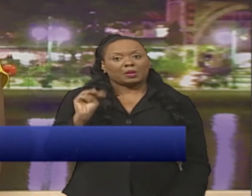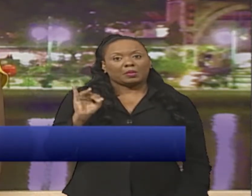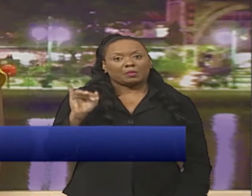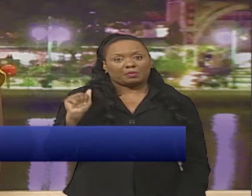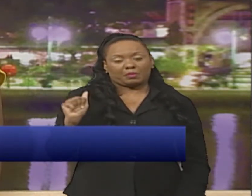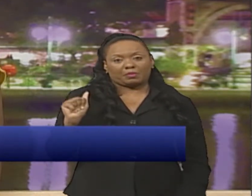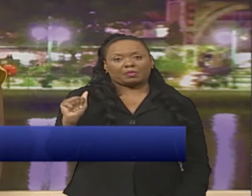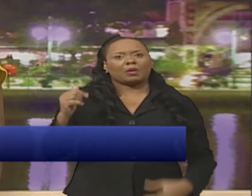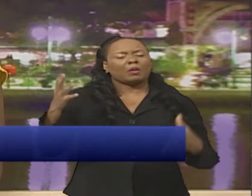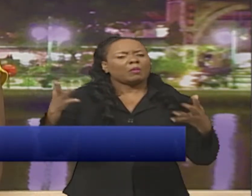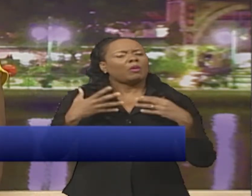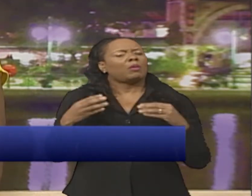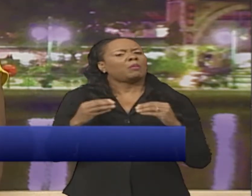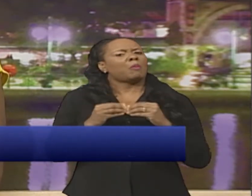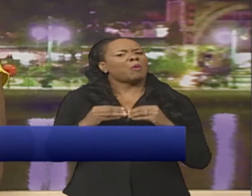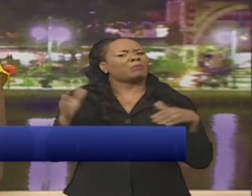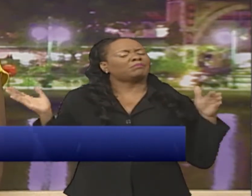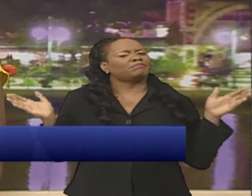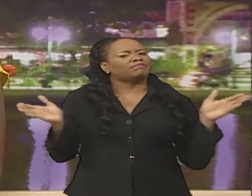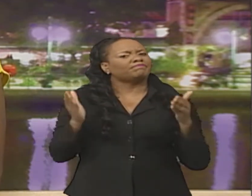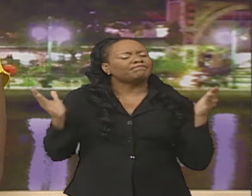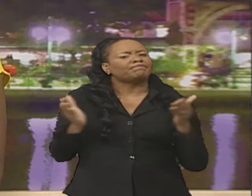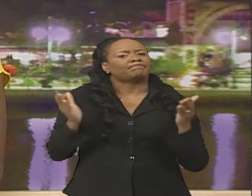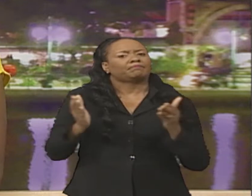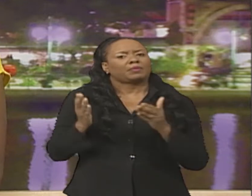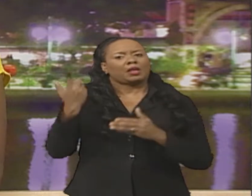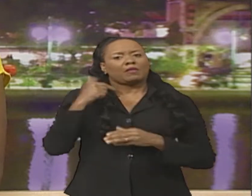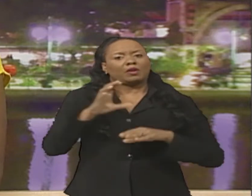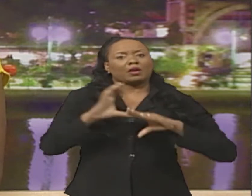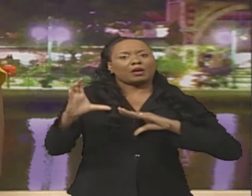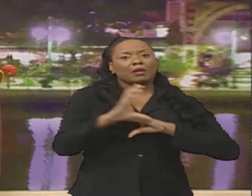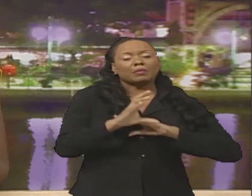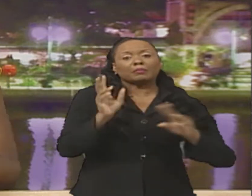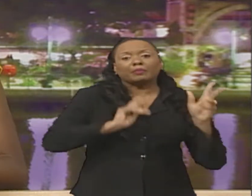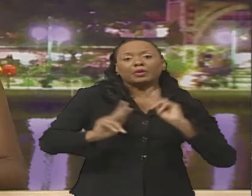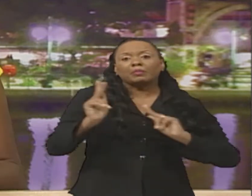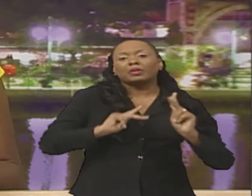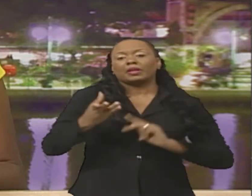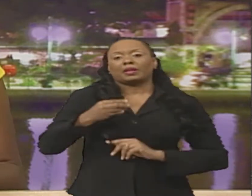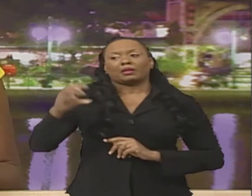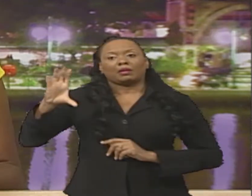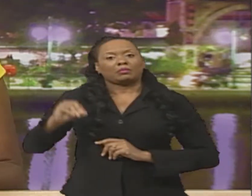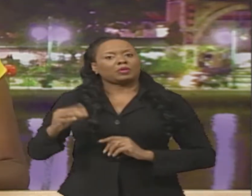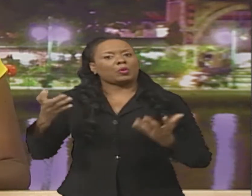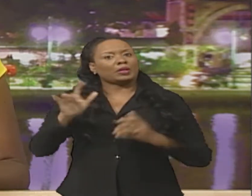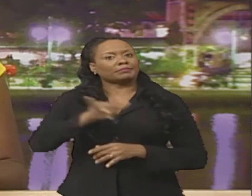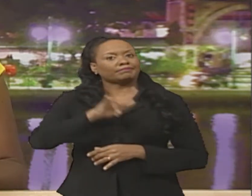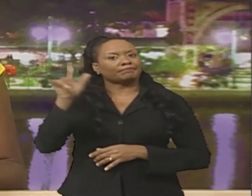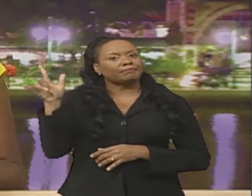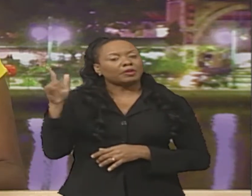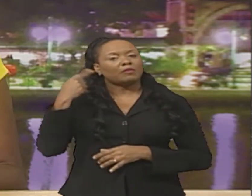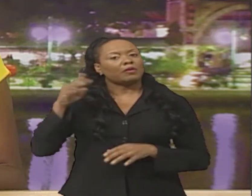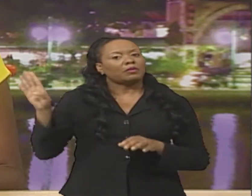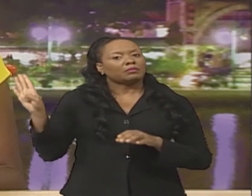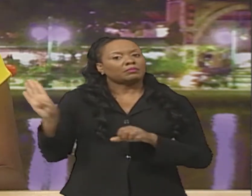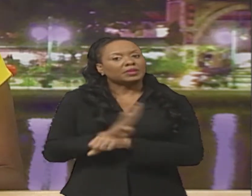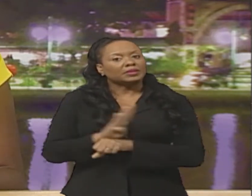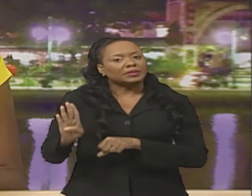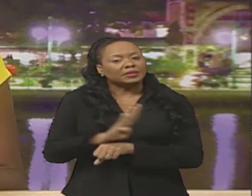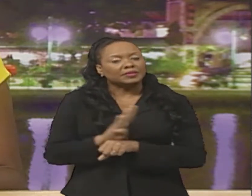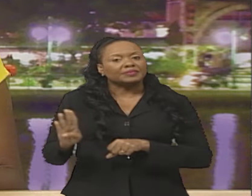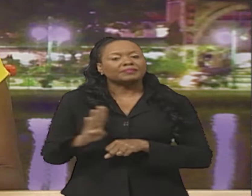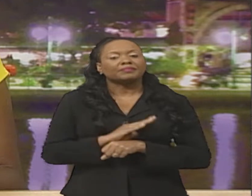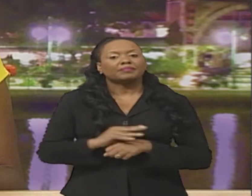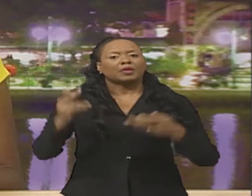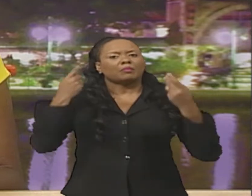greater efforts made to facilitate Caribbean citizens and companies wanting to travel to do business. The matter was raised by Prime